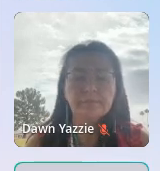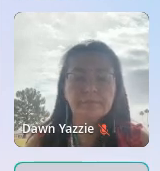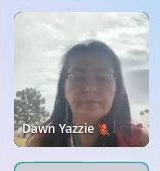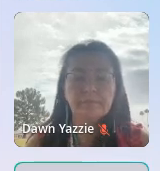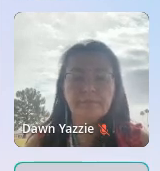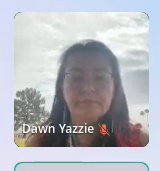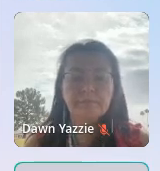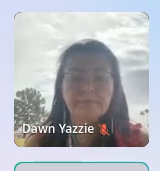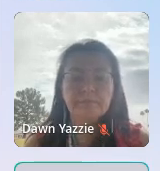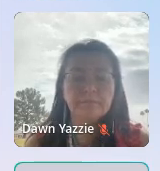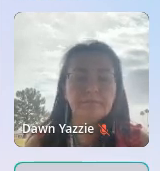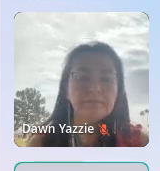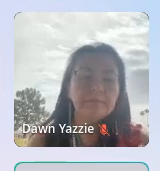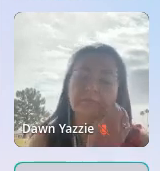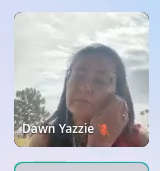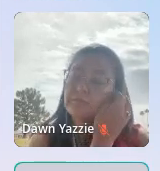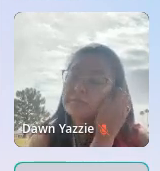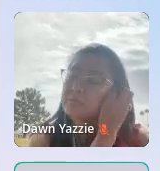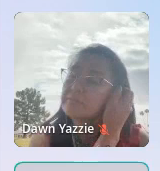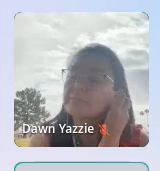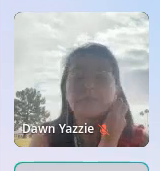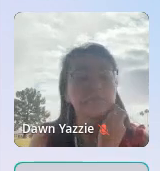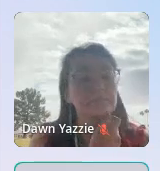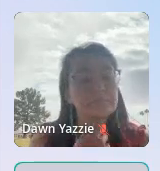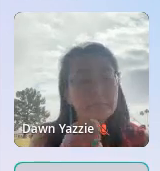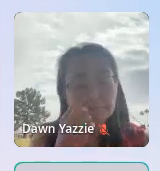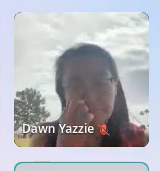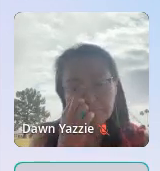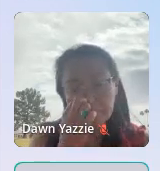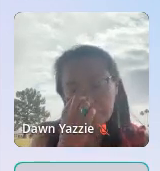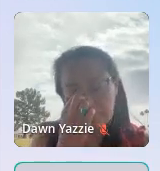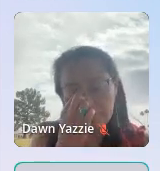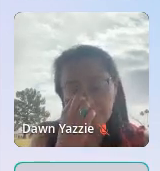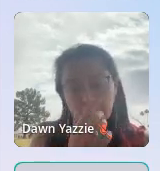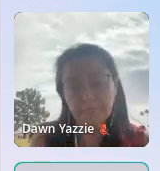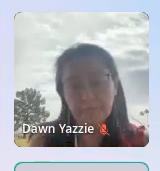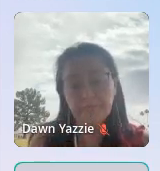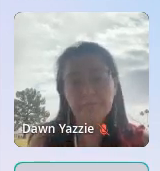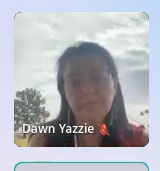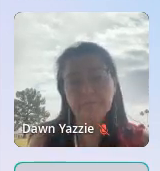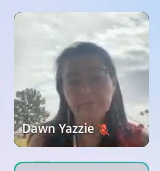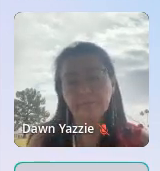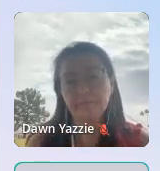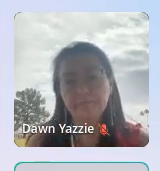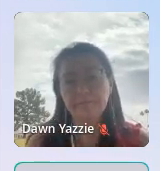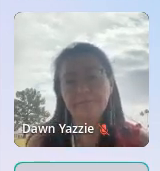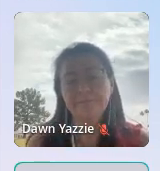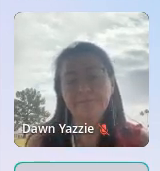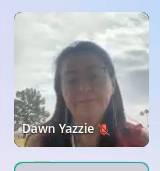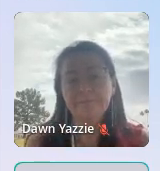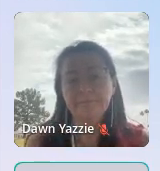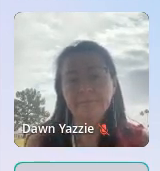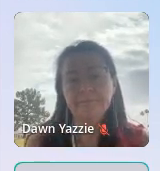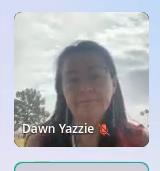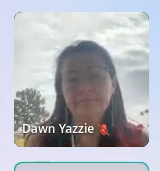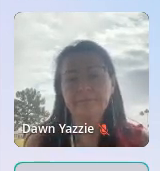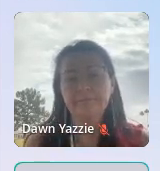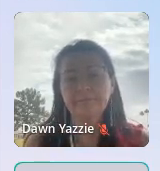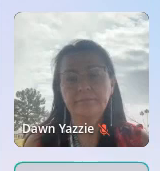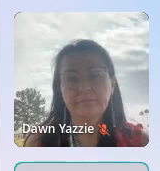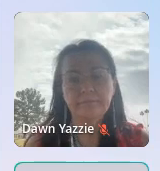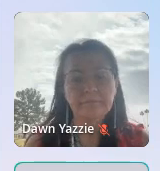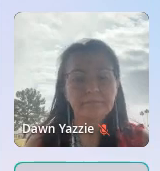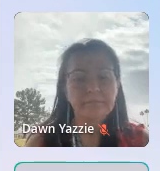your picture, select your interests, and then also change how you experience some of the icons and the language